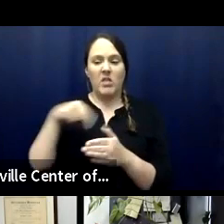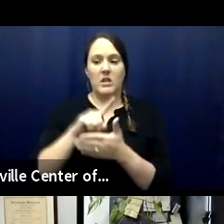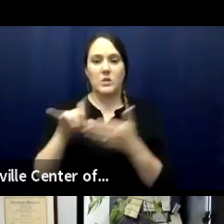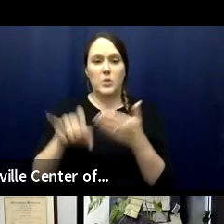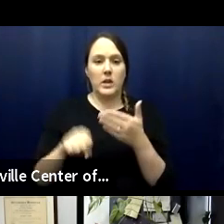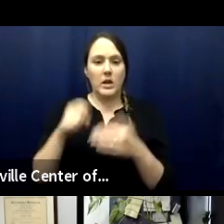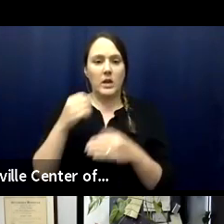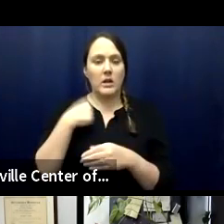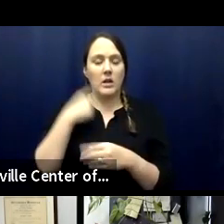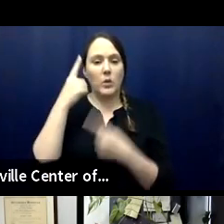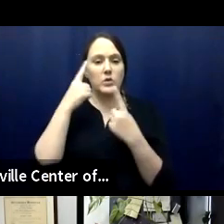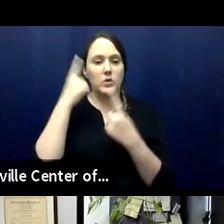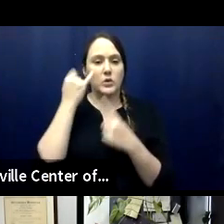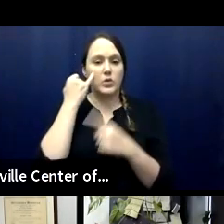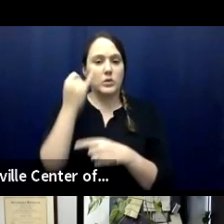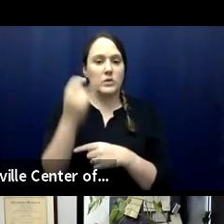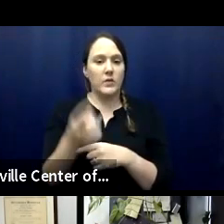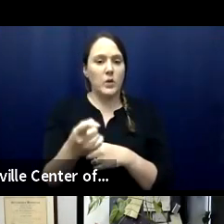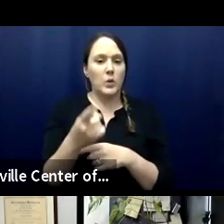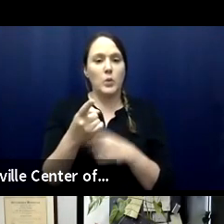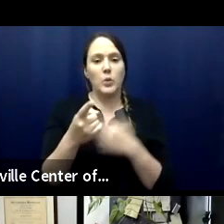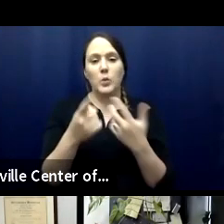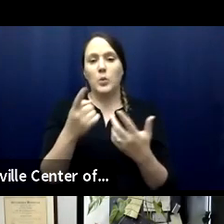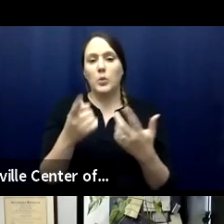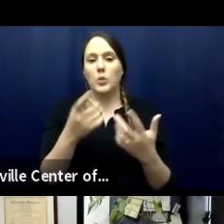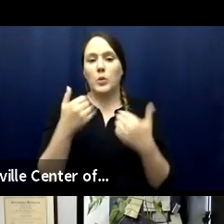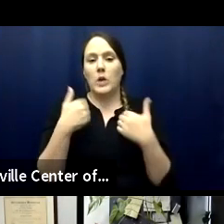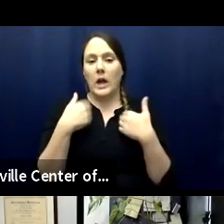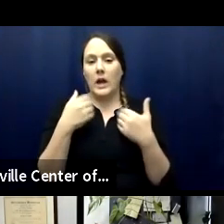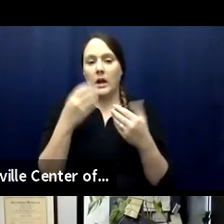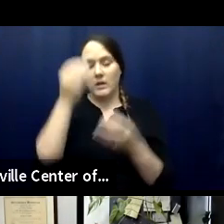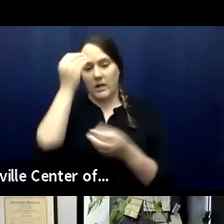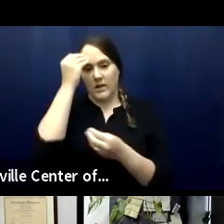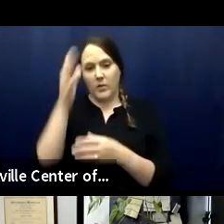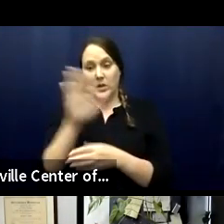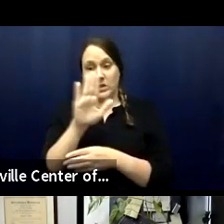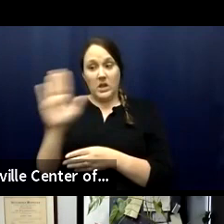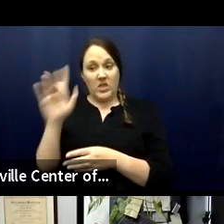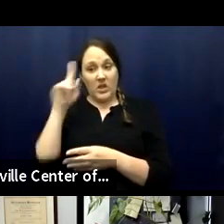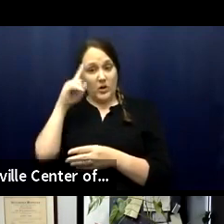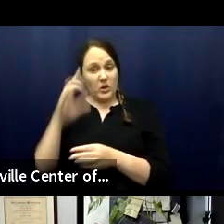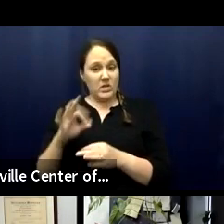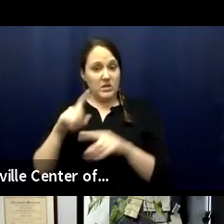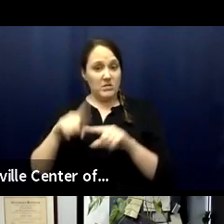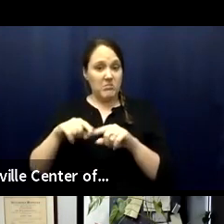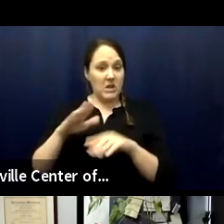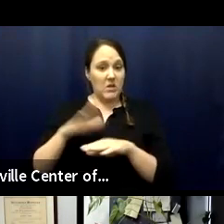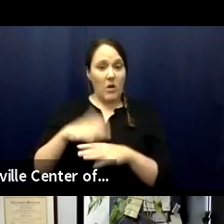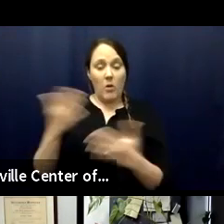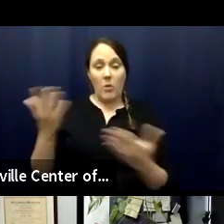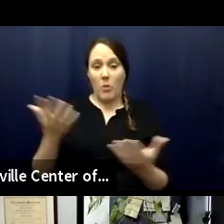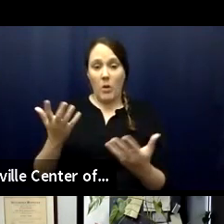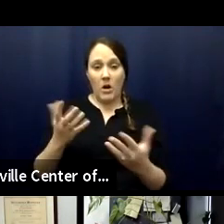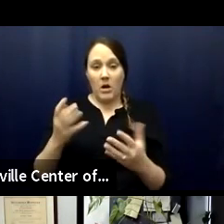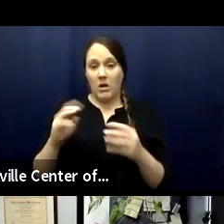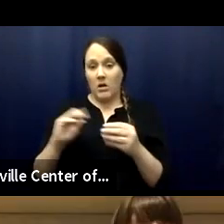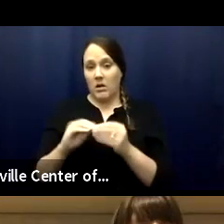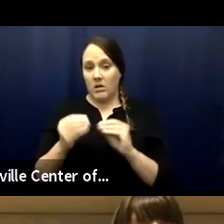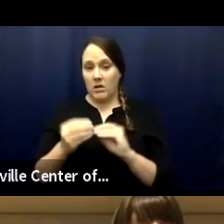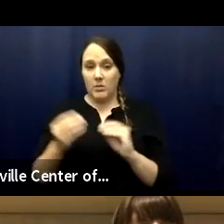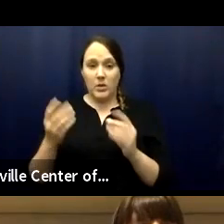had any information on what their guidelines were, or what their metrics were to go ahead and lift